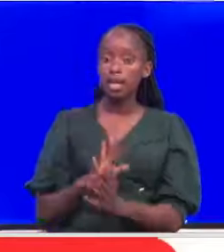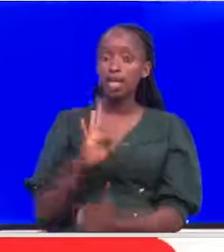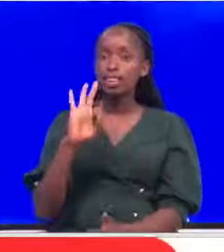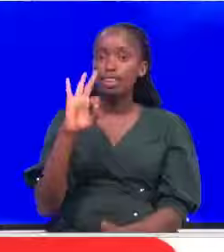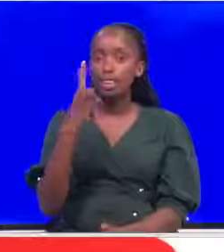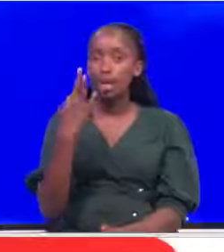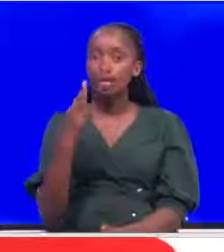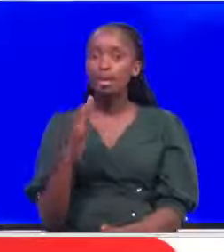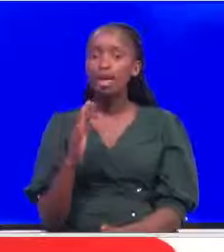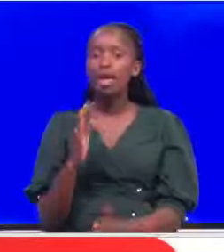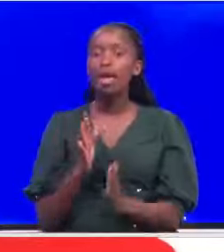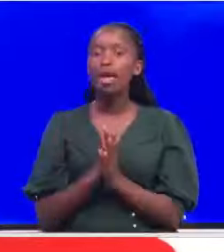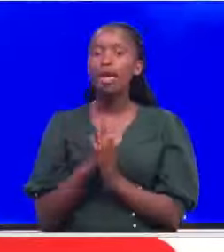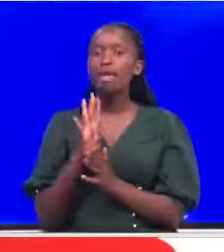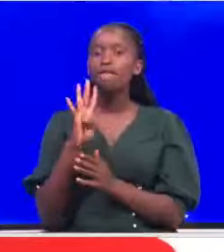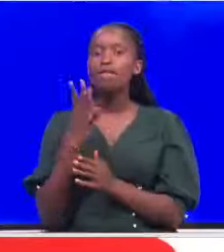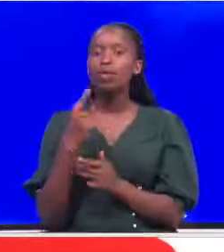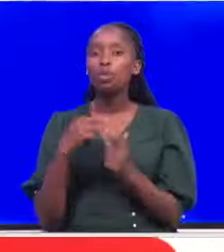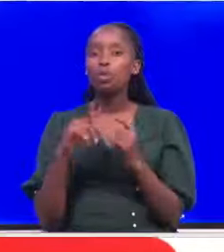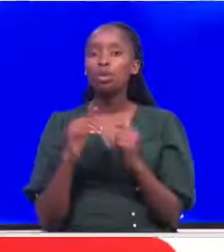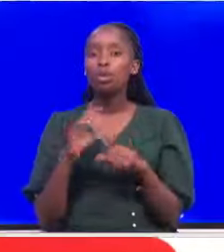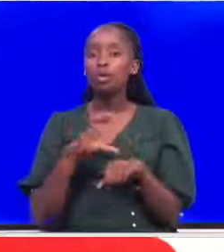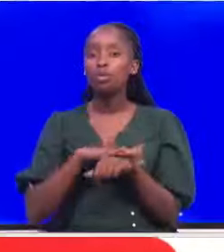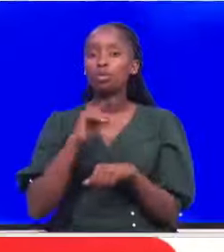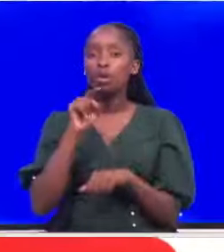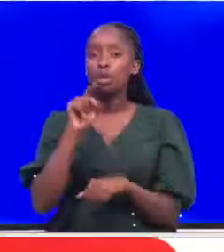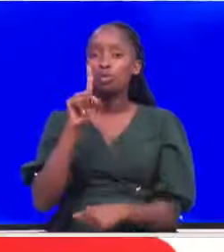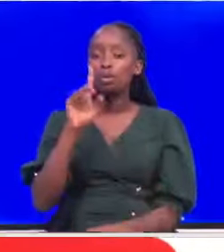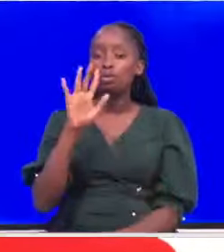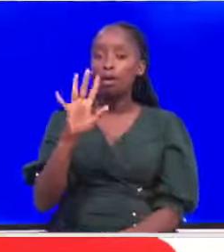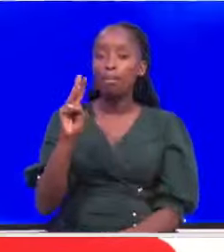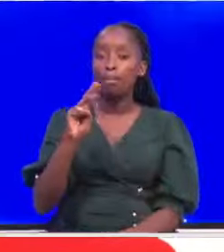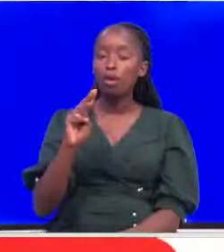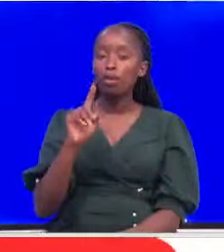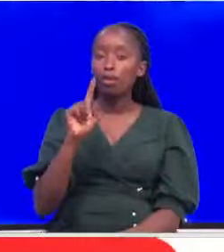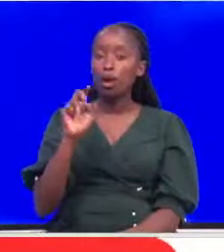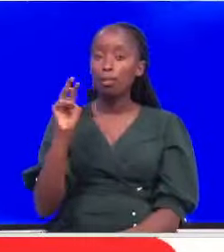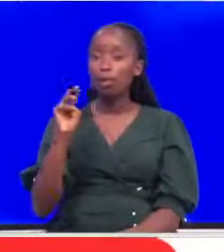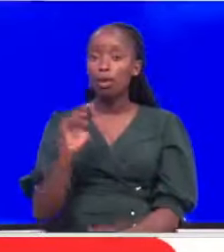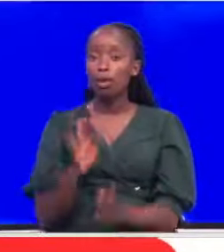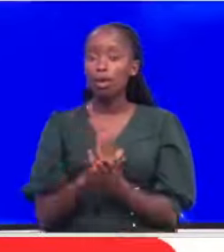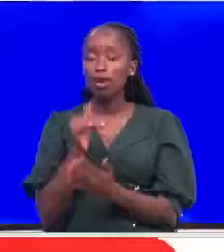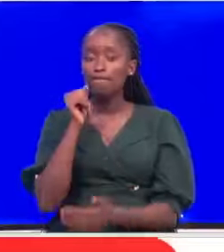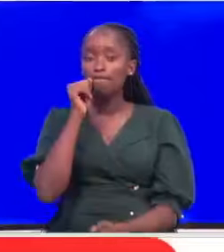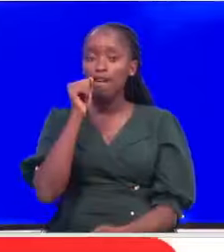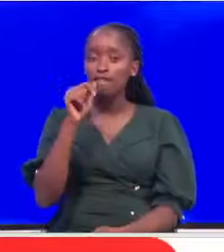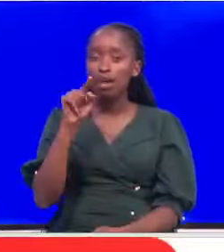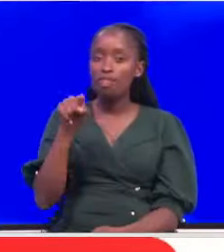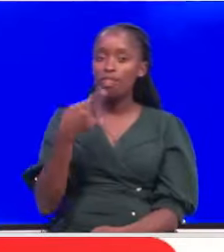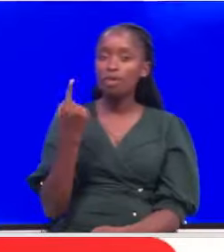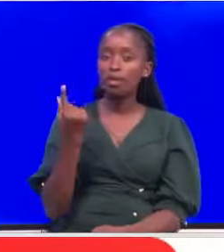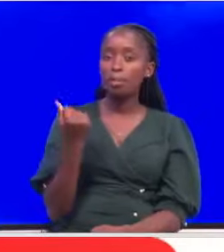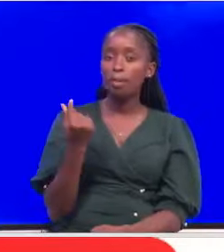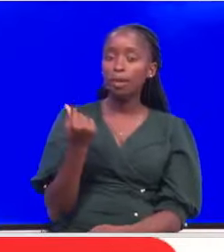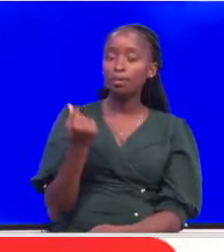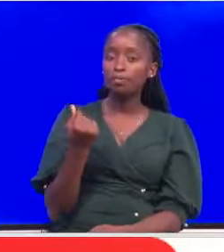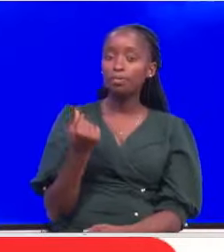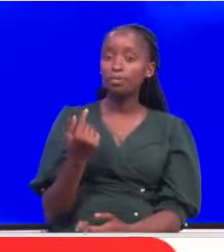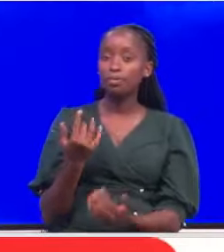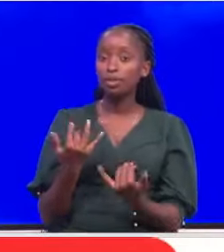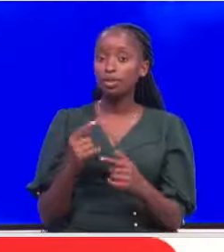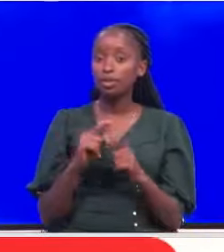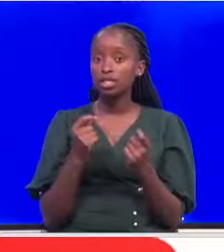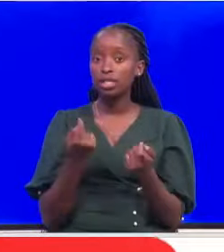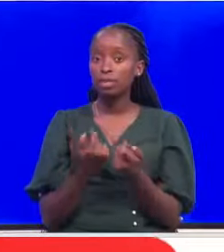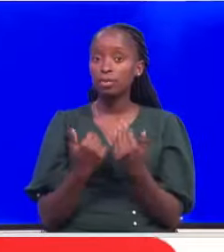fourth winners getting 1.5 million, 1 million and 500,000 shillings respectively. Teams were kitted